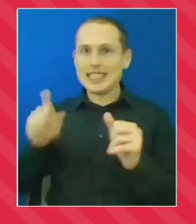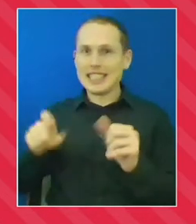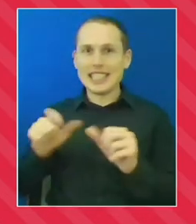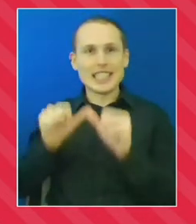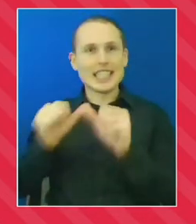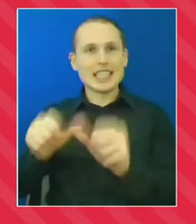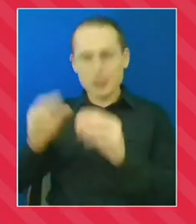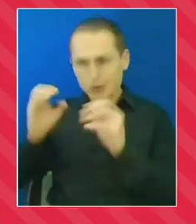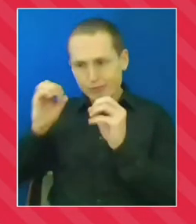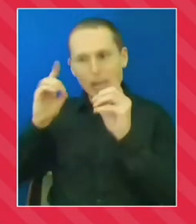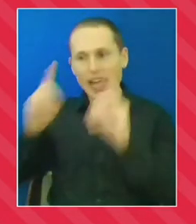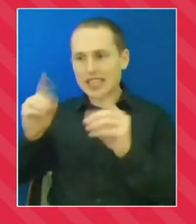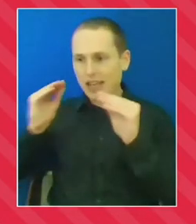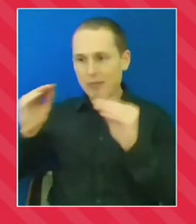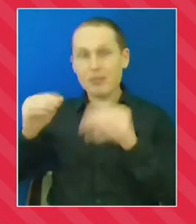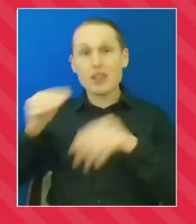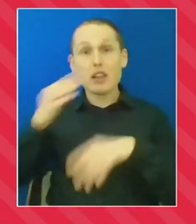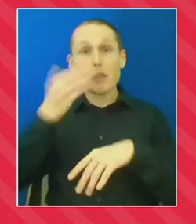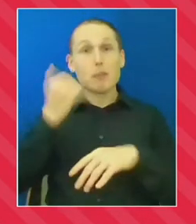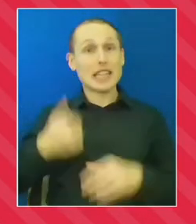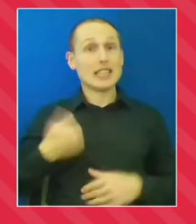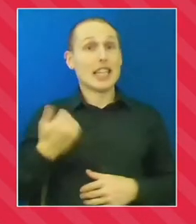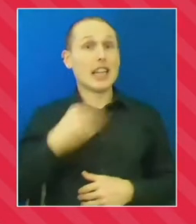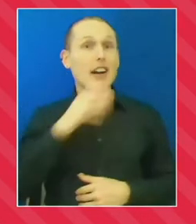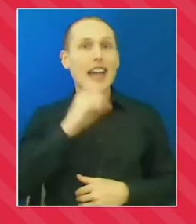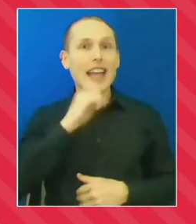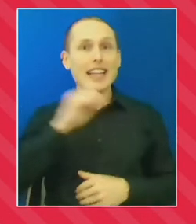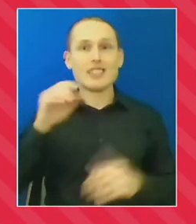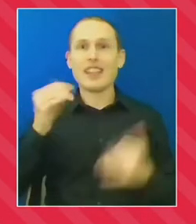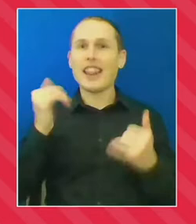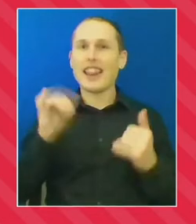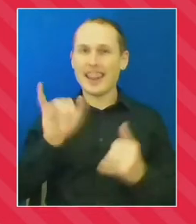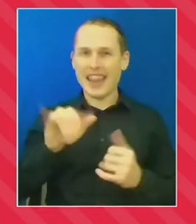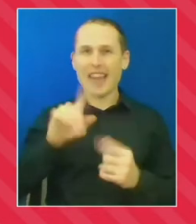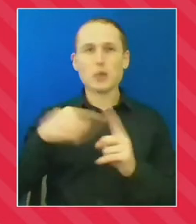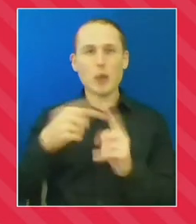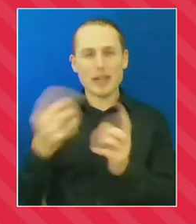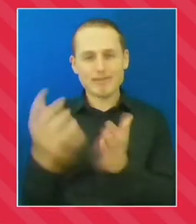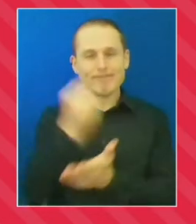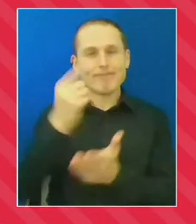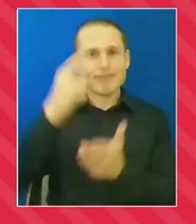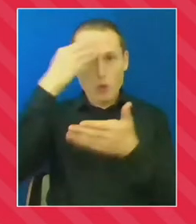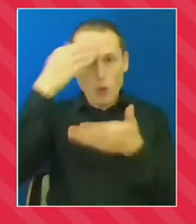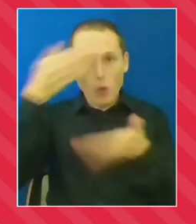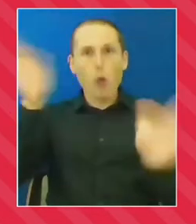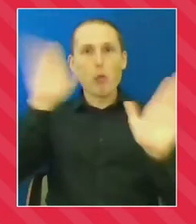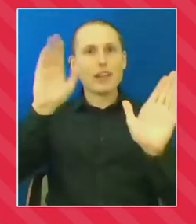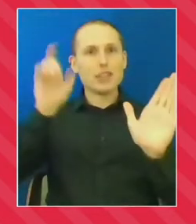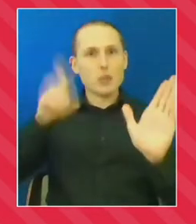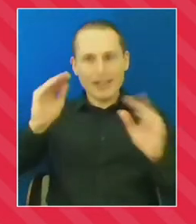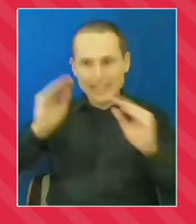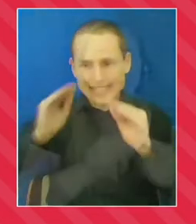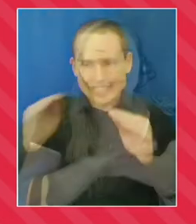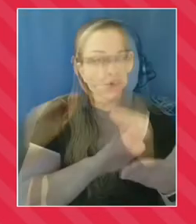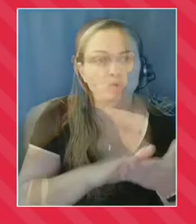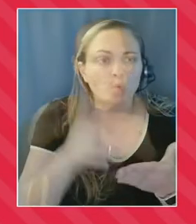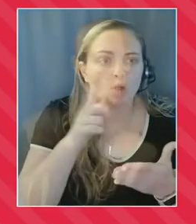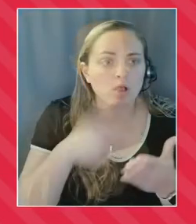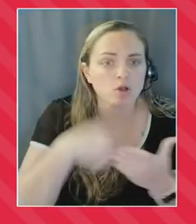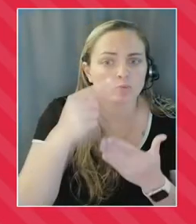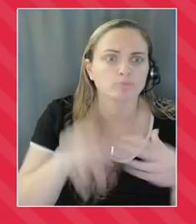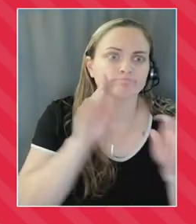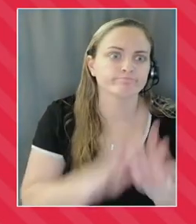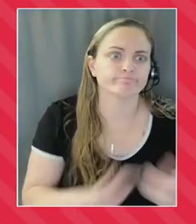people are open, mm-hmm. when they're in nursery school and kindergarten. That's why the school lunch program is so